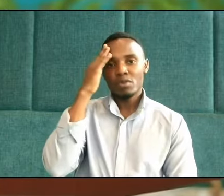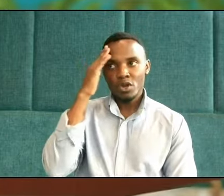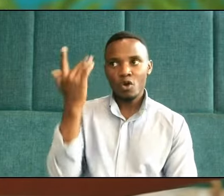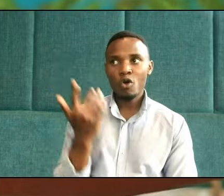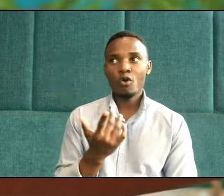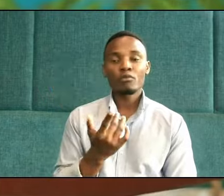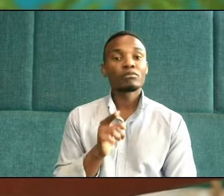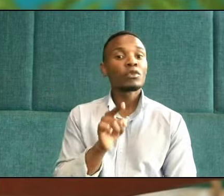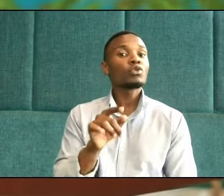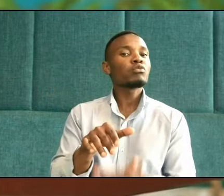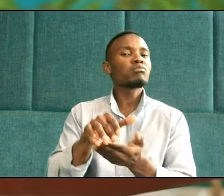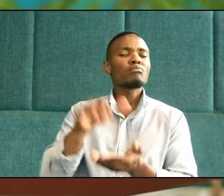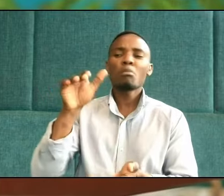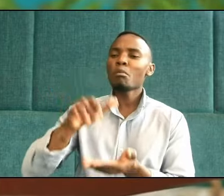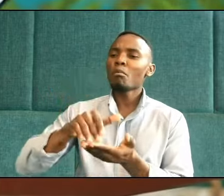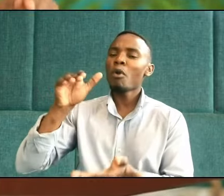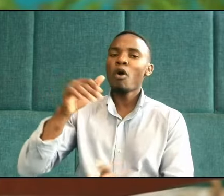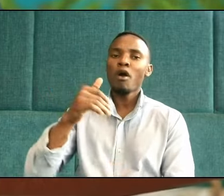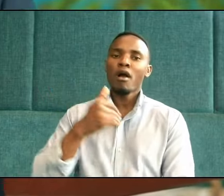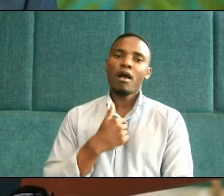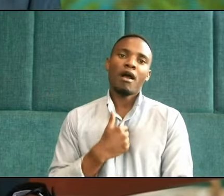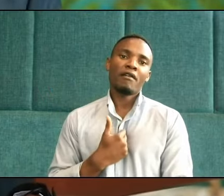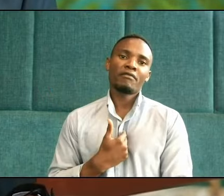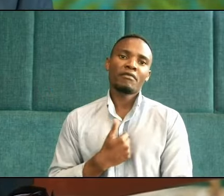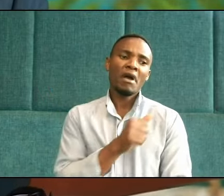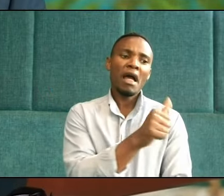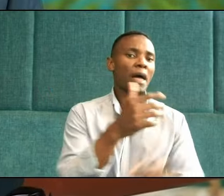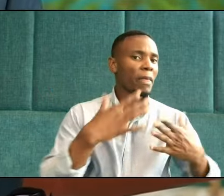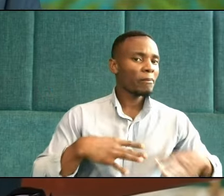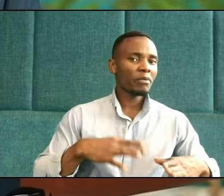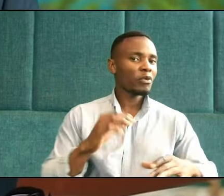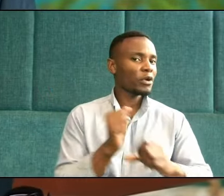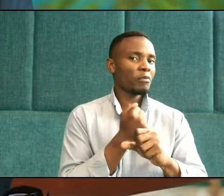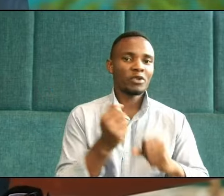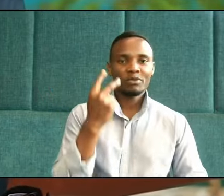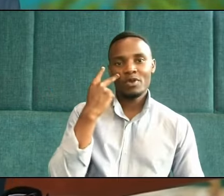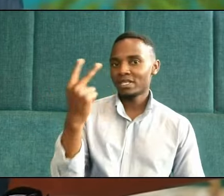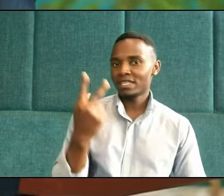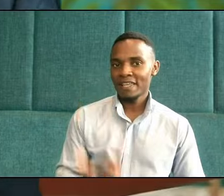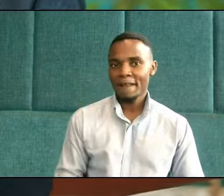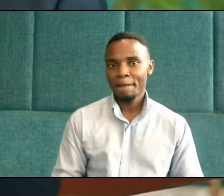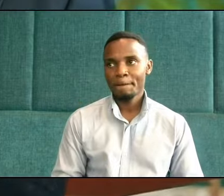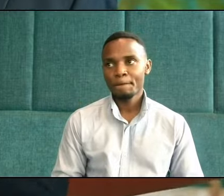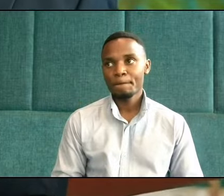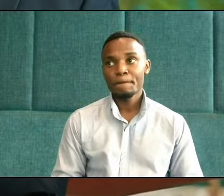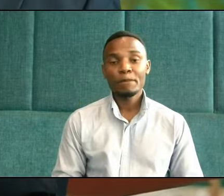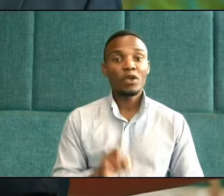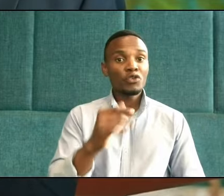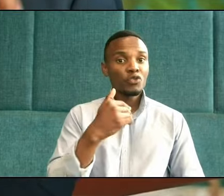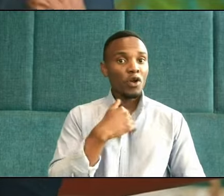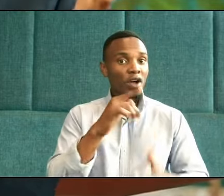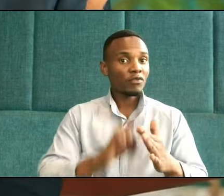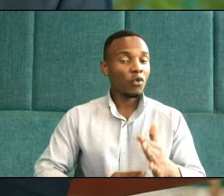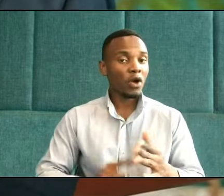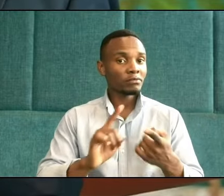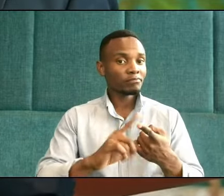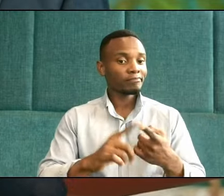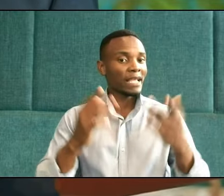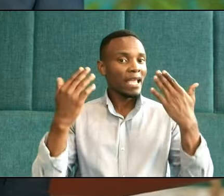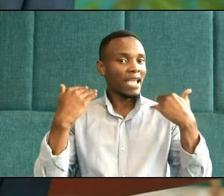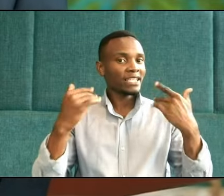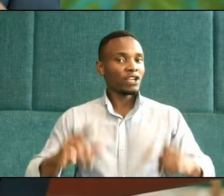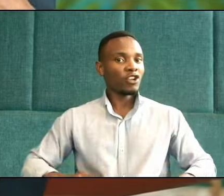you have more than what people can see. Hallelujah. Yes, you have eternal life. You have eternal